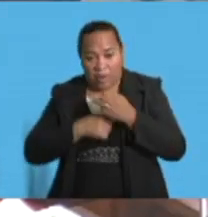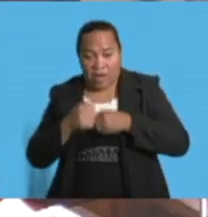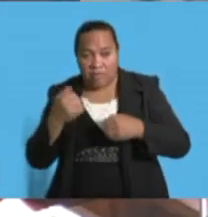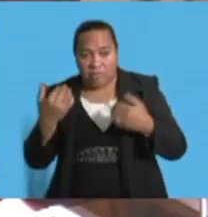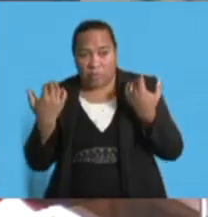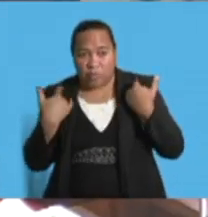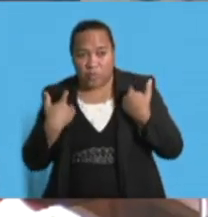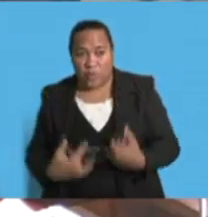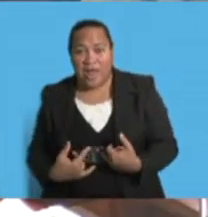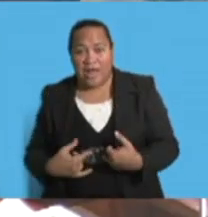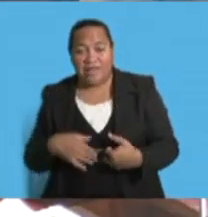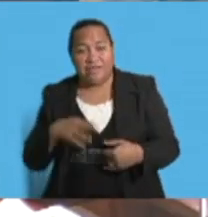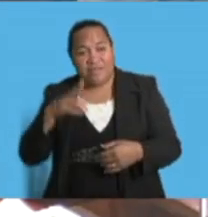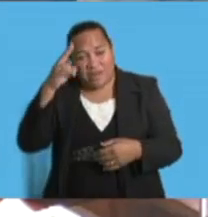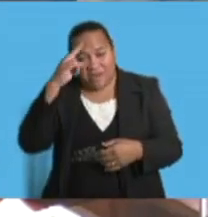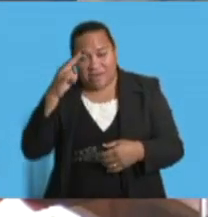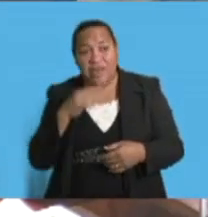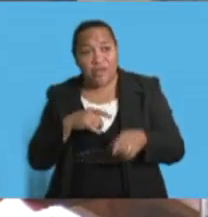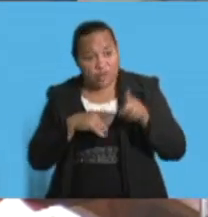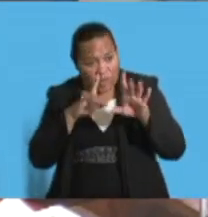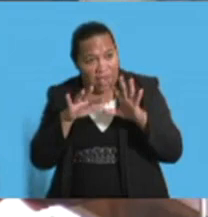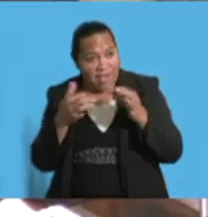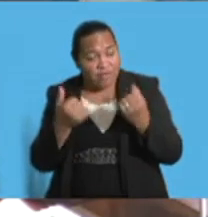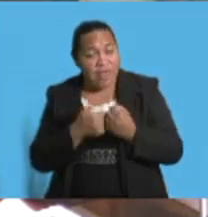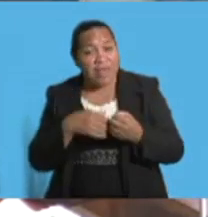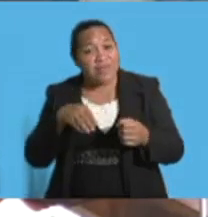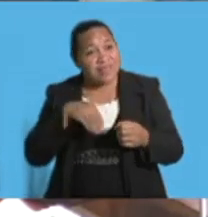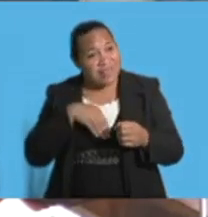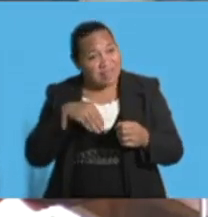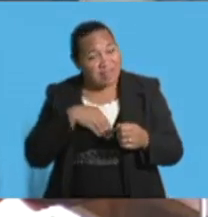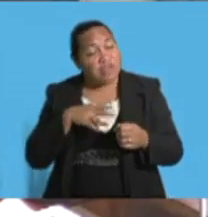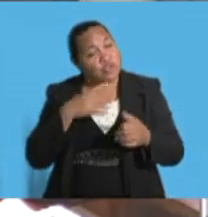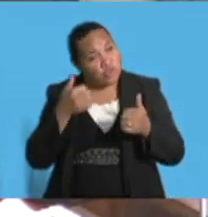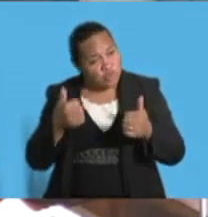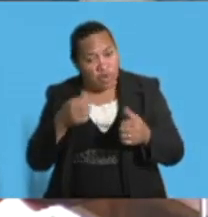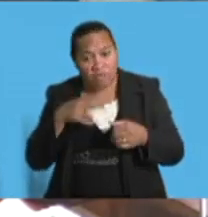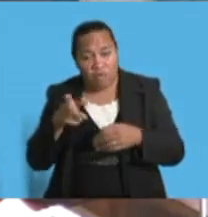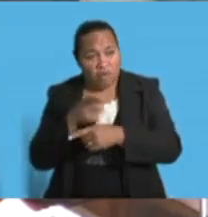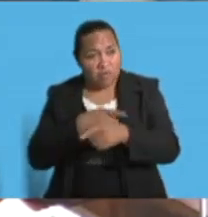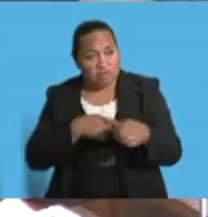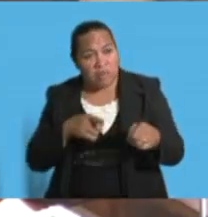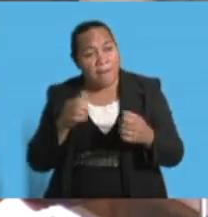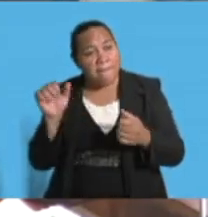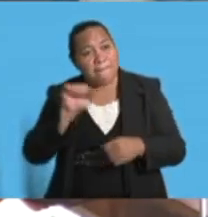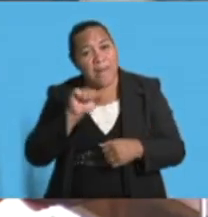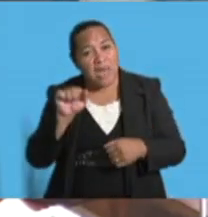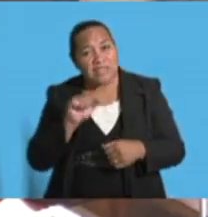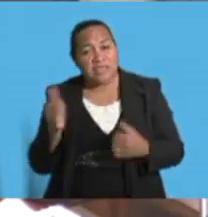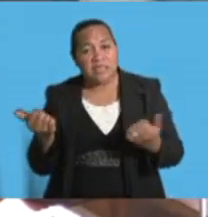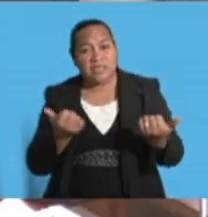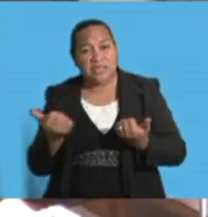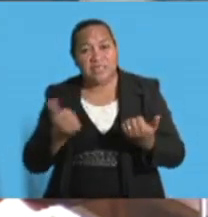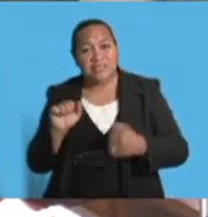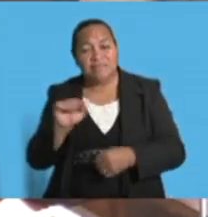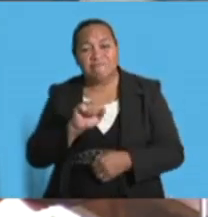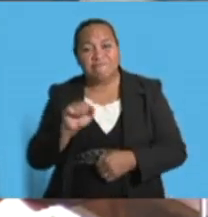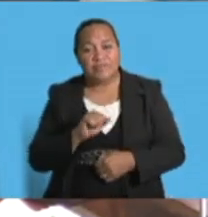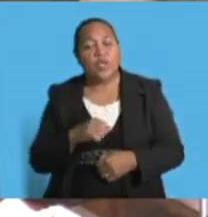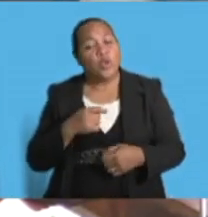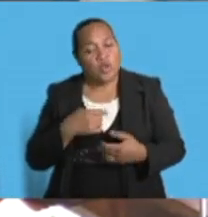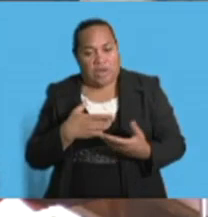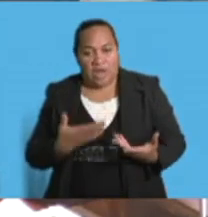of the nation. Even he will agree that the e-ticketing is good for the bus industry. We have enabled Fijians to buy